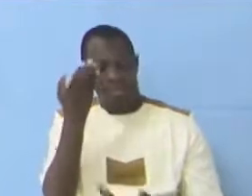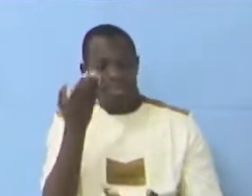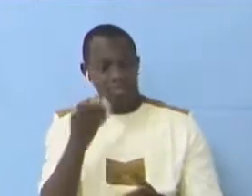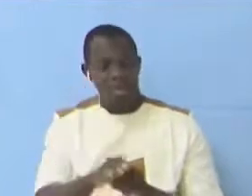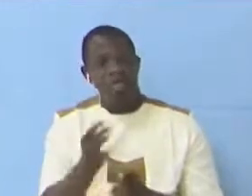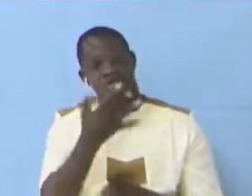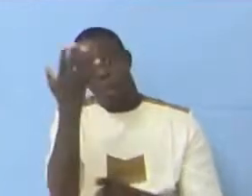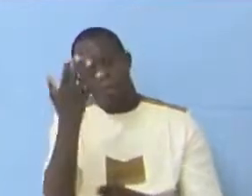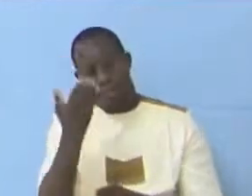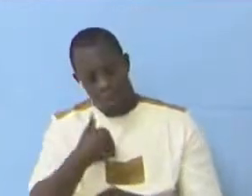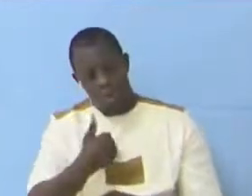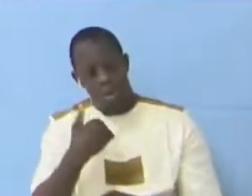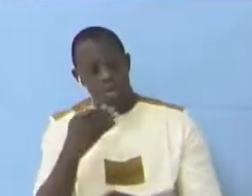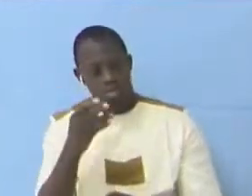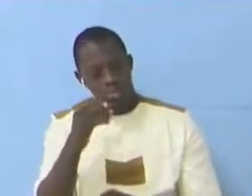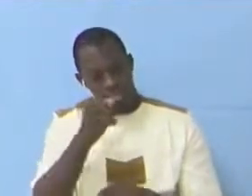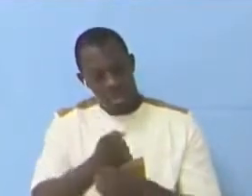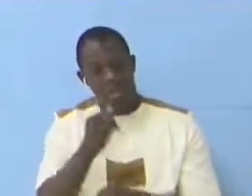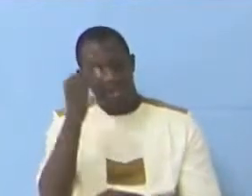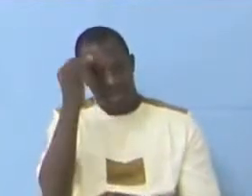some people, yes.